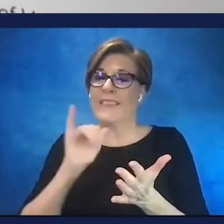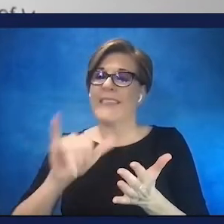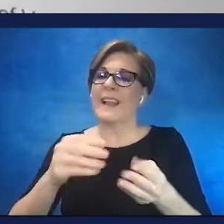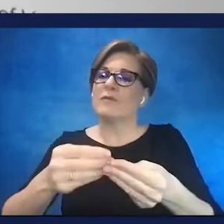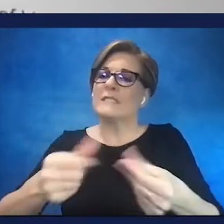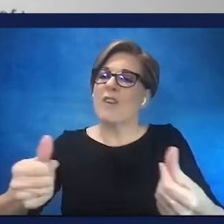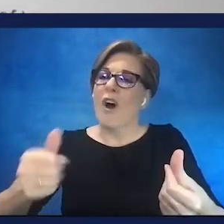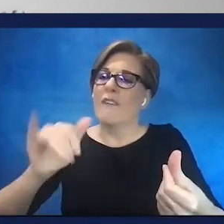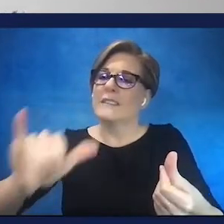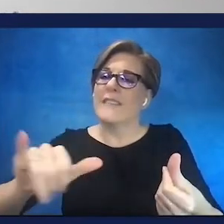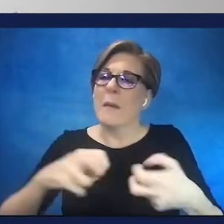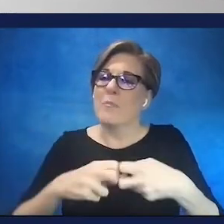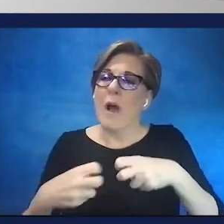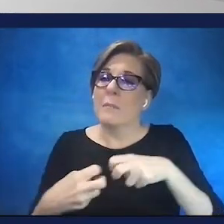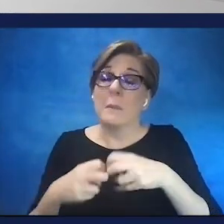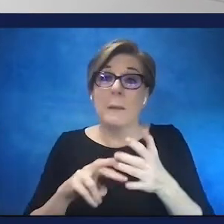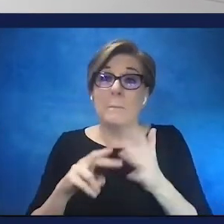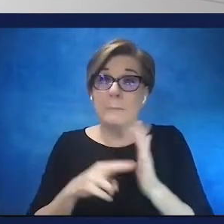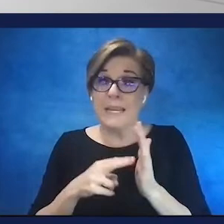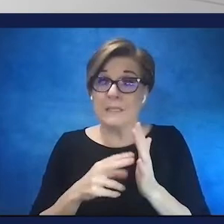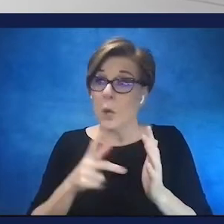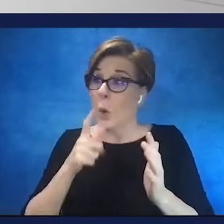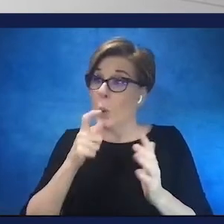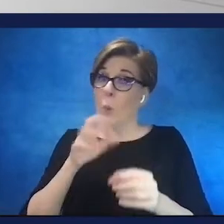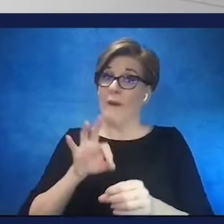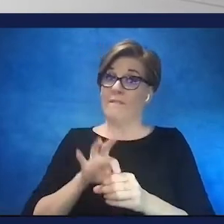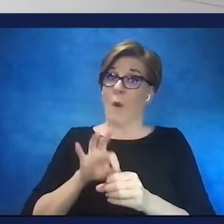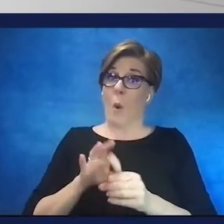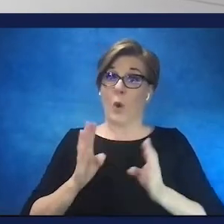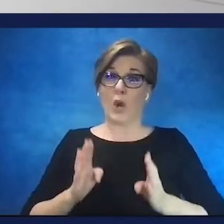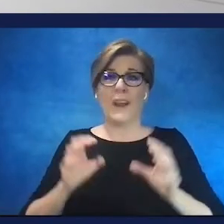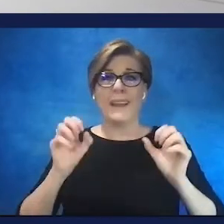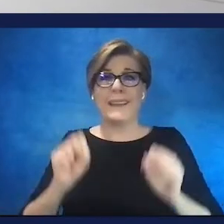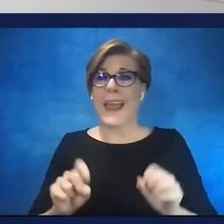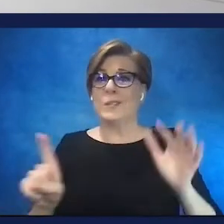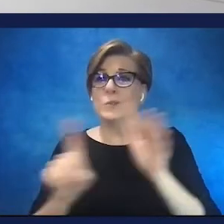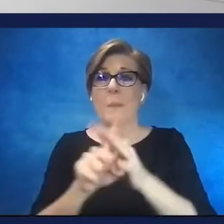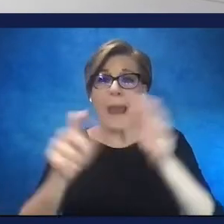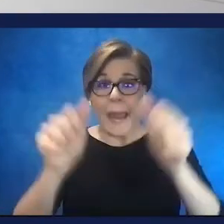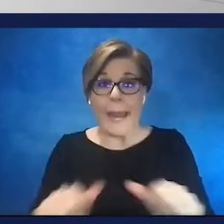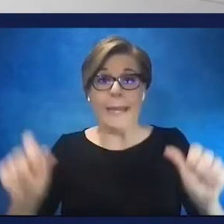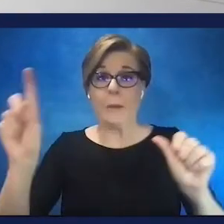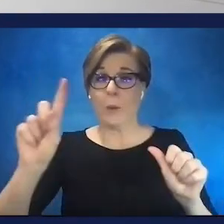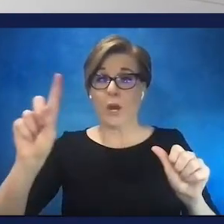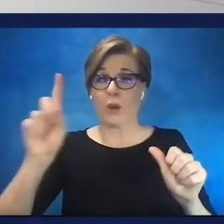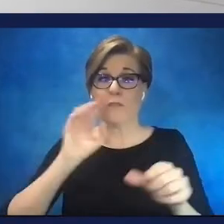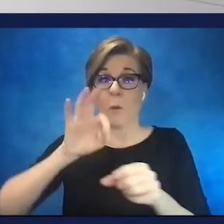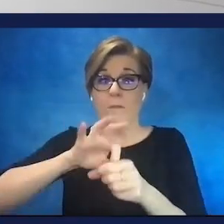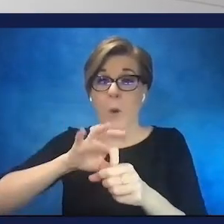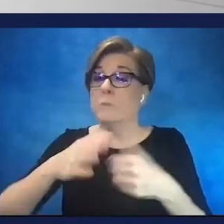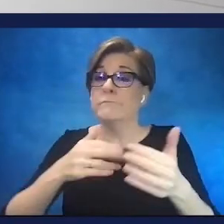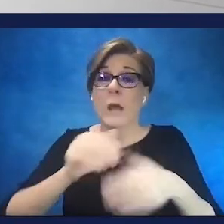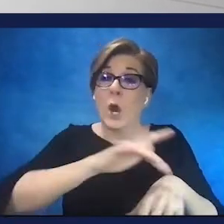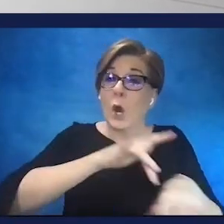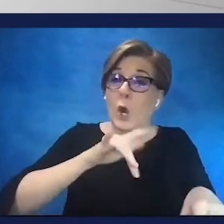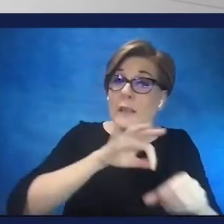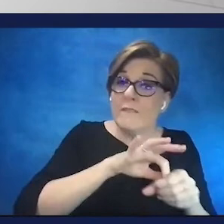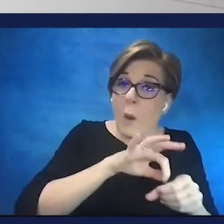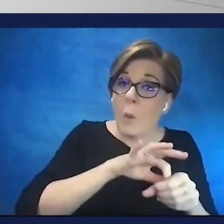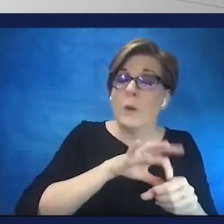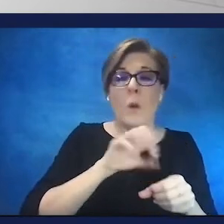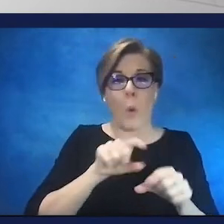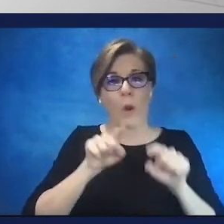because with the vote center model, voters can vote at any one of our voting locations, whether that's early